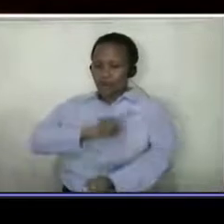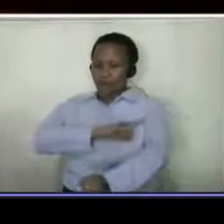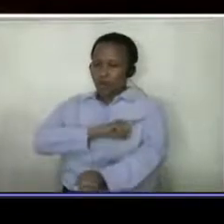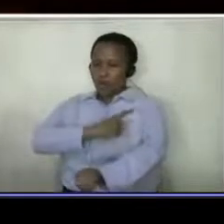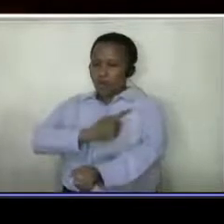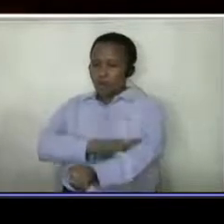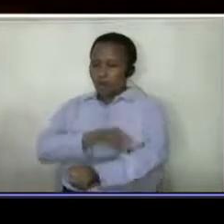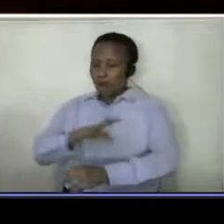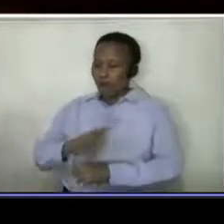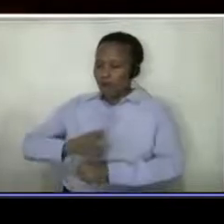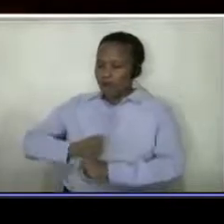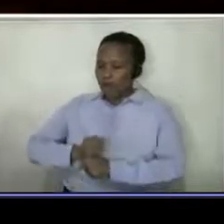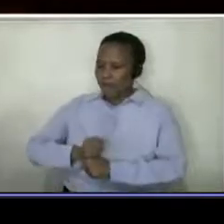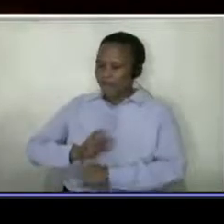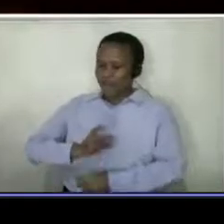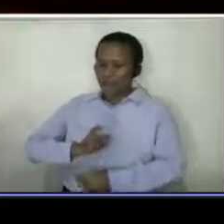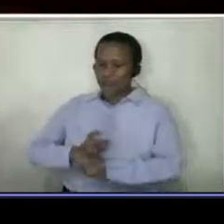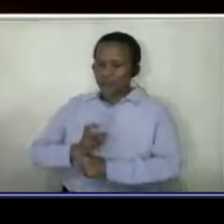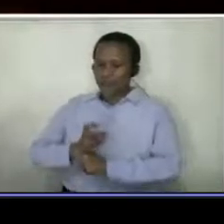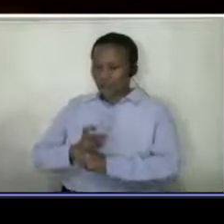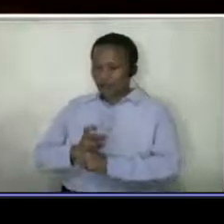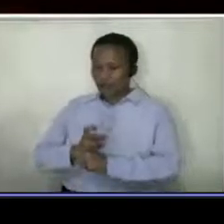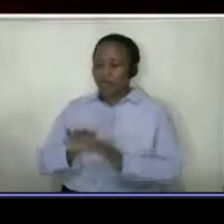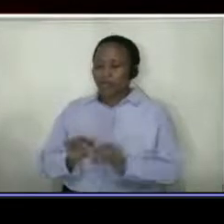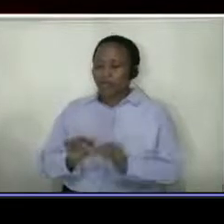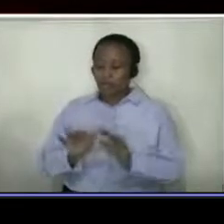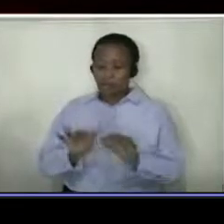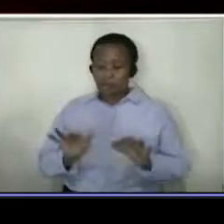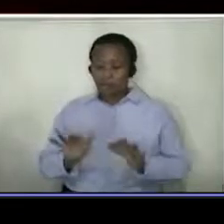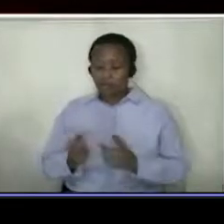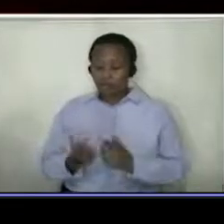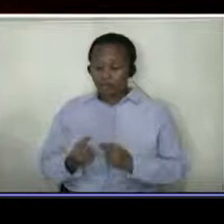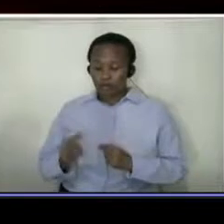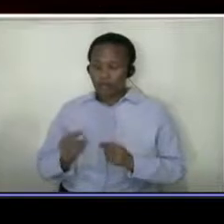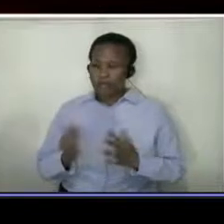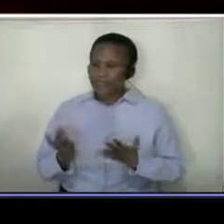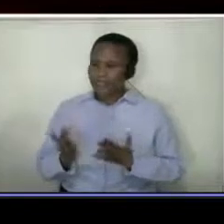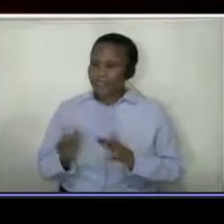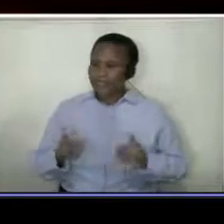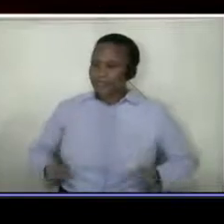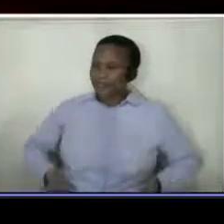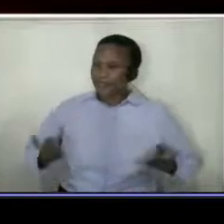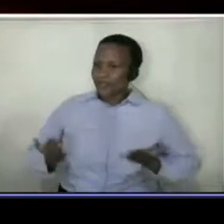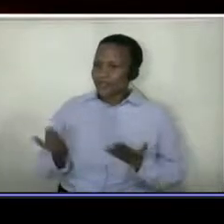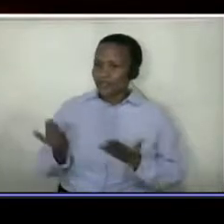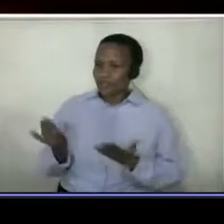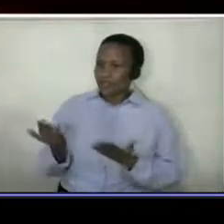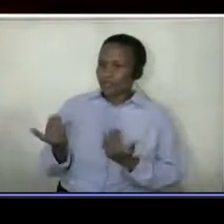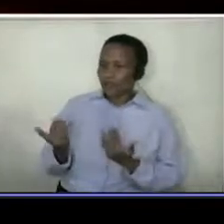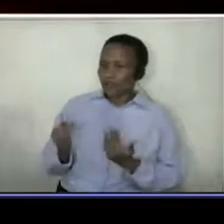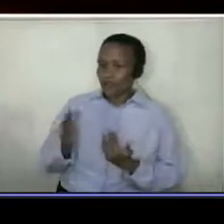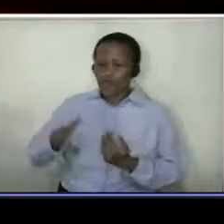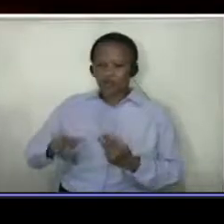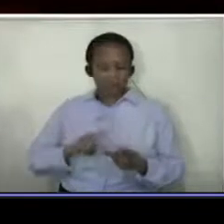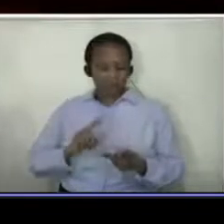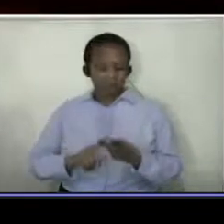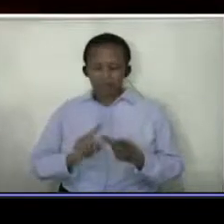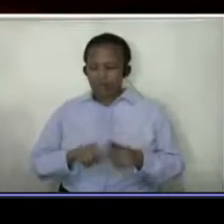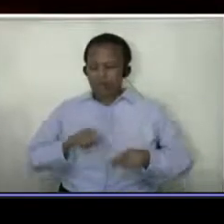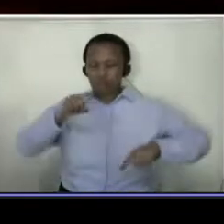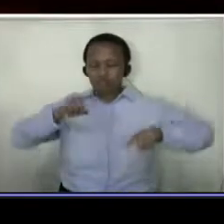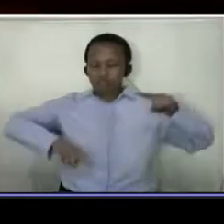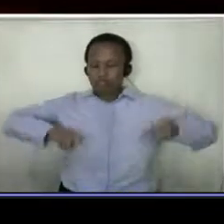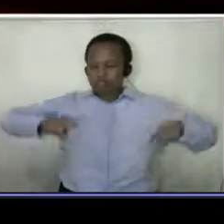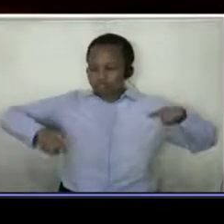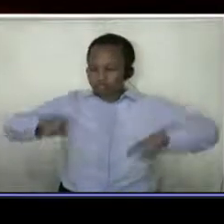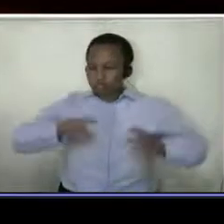war. People will be expecting a lot of services from you. You will have to satisfy various demands of the